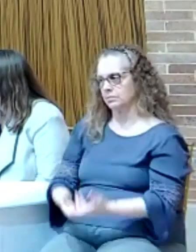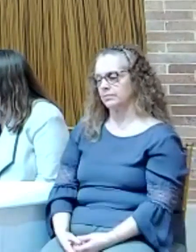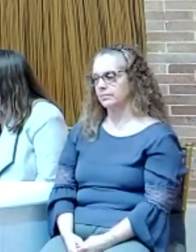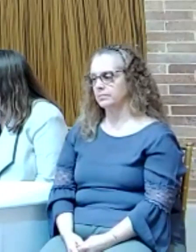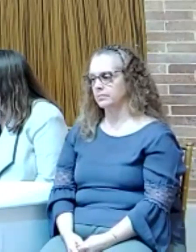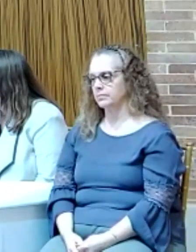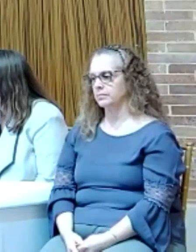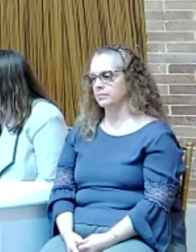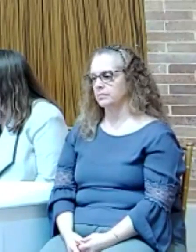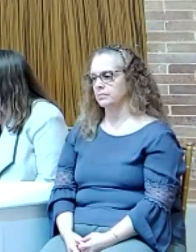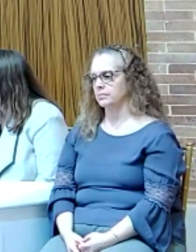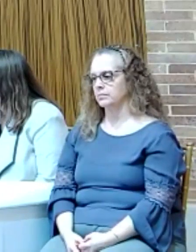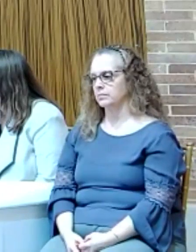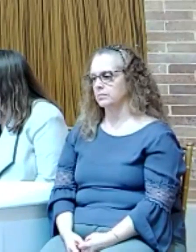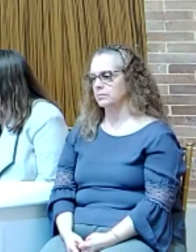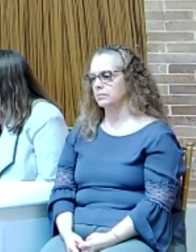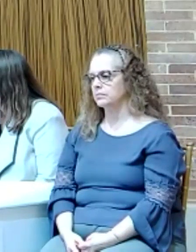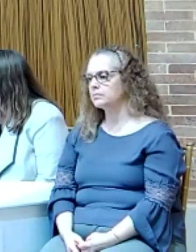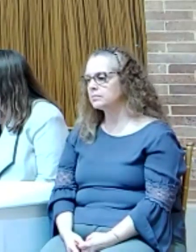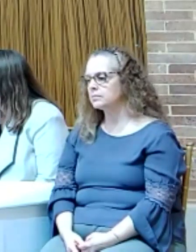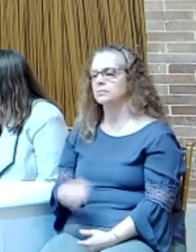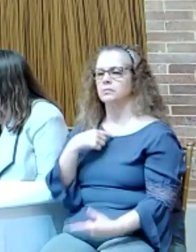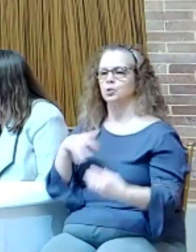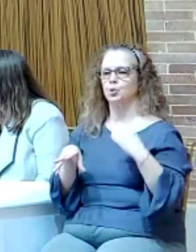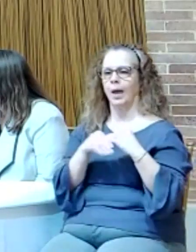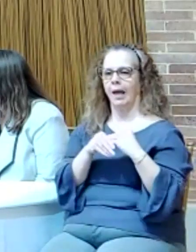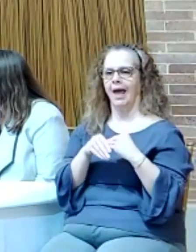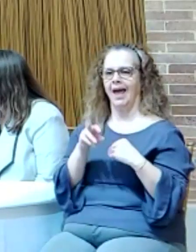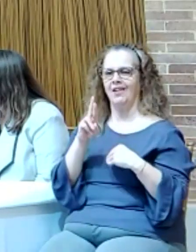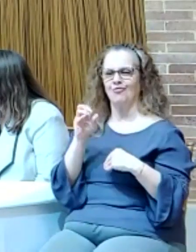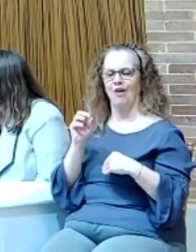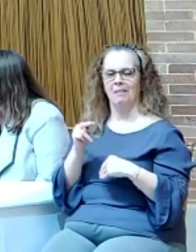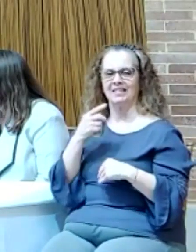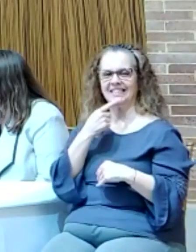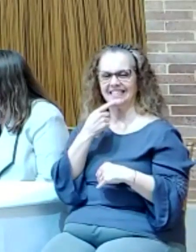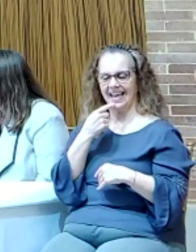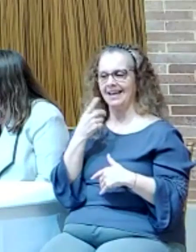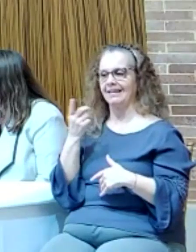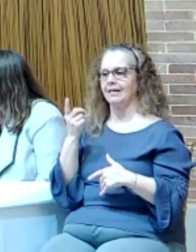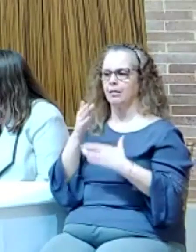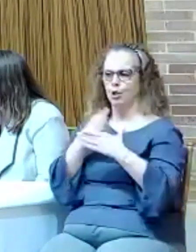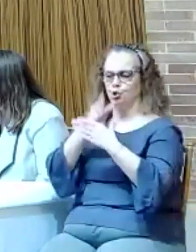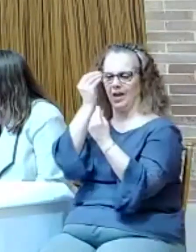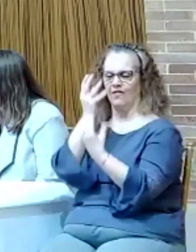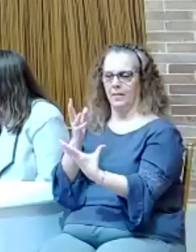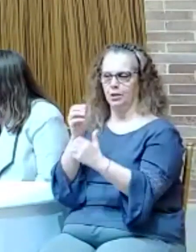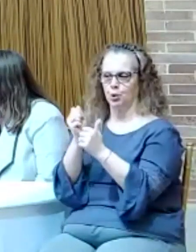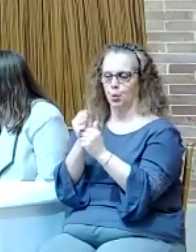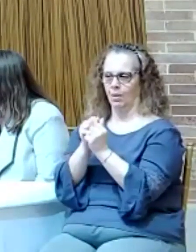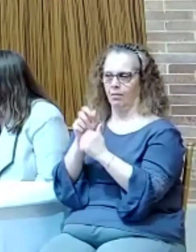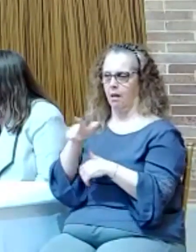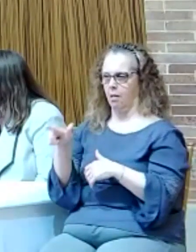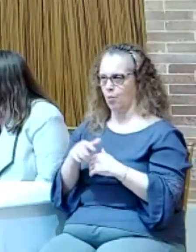and to expound a little bit on on what Robin said as it pertains to information sharing information with landlords